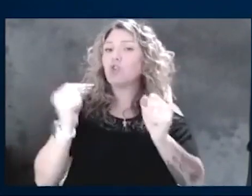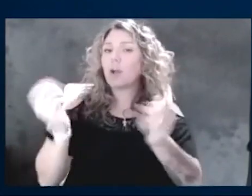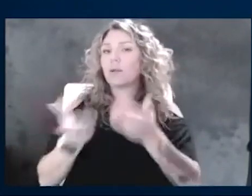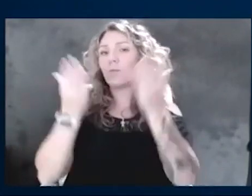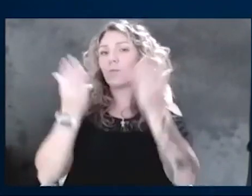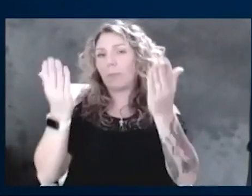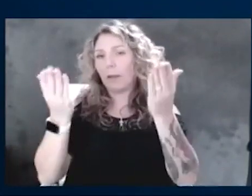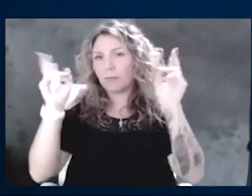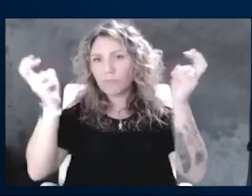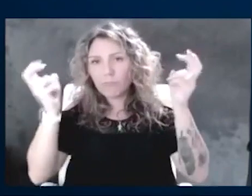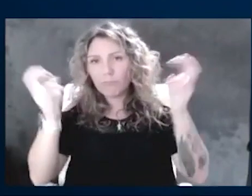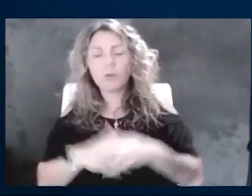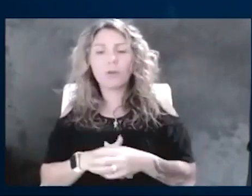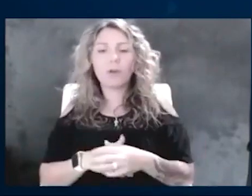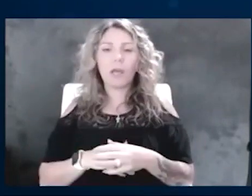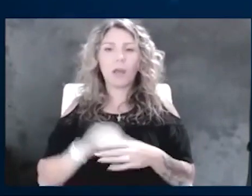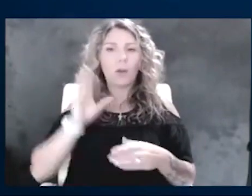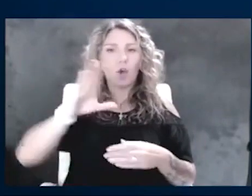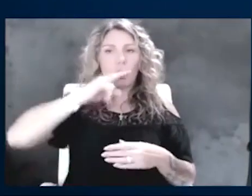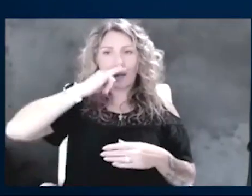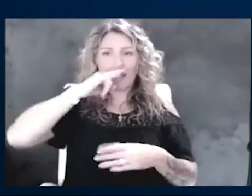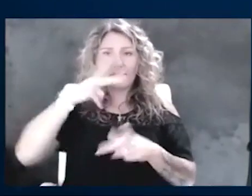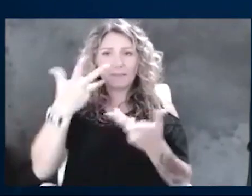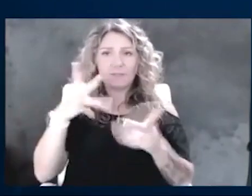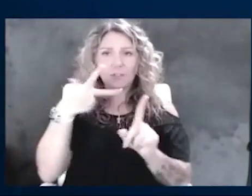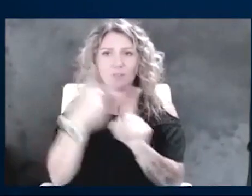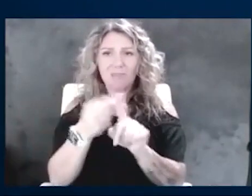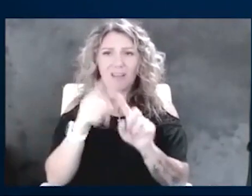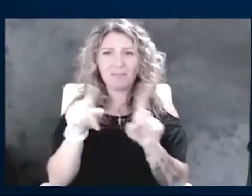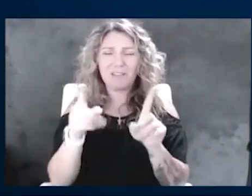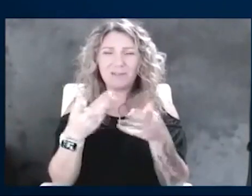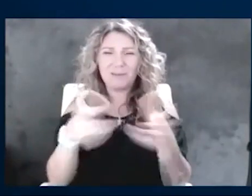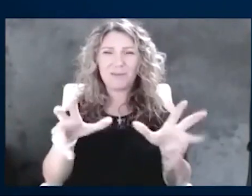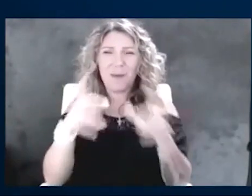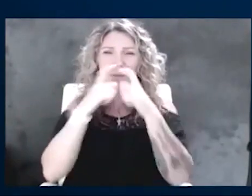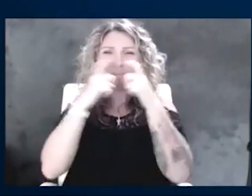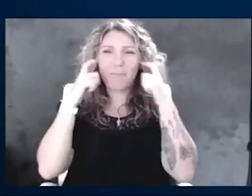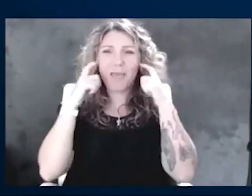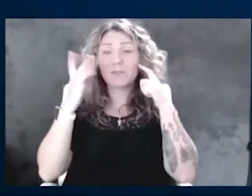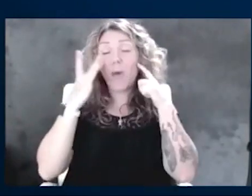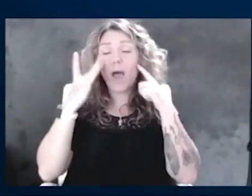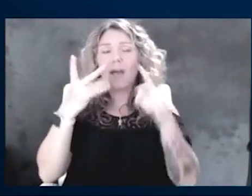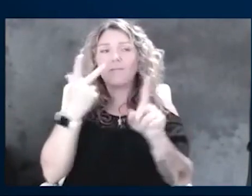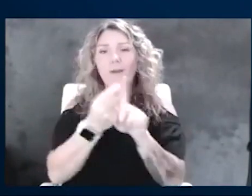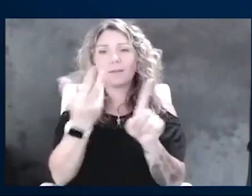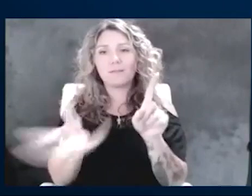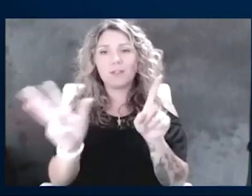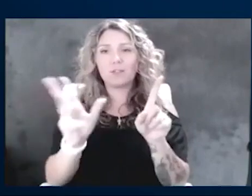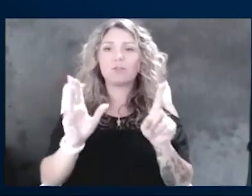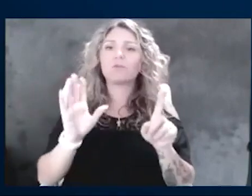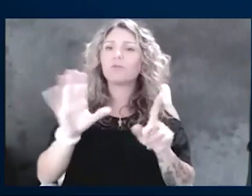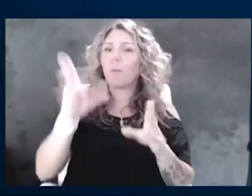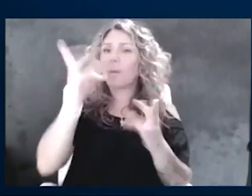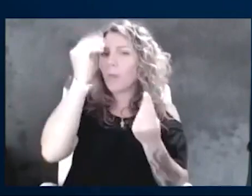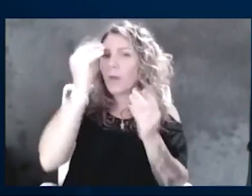her kids are vaccinated, but they're not wanting to wear their masks because they're vaccinated. What are your thoughts on that? She says she's torn as a